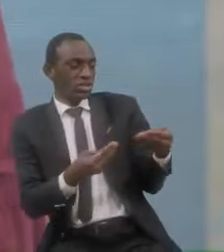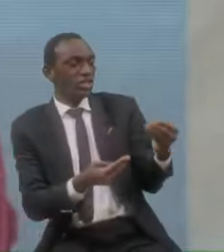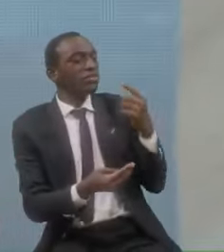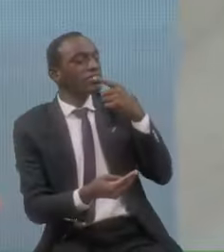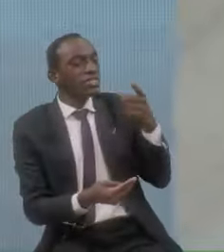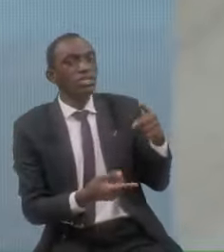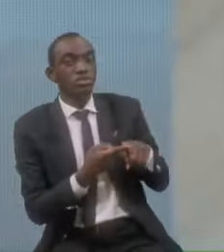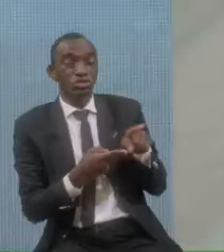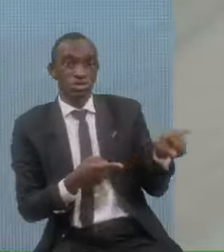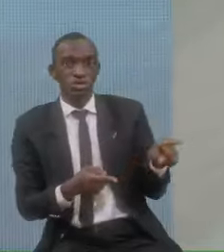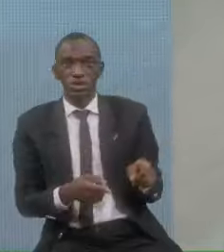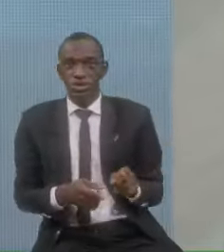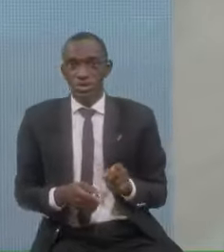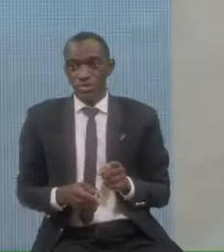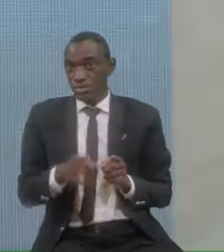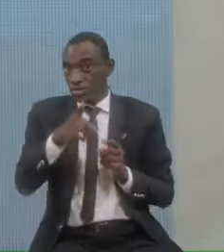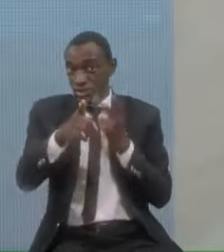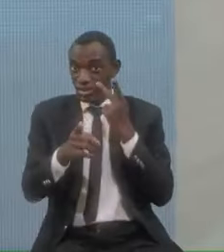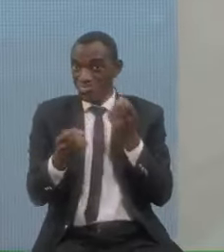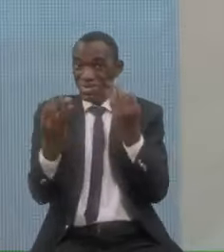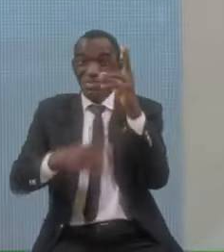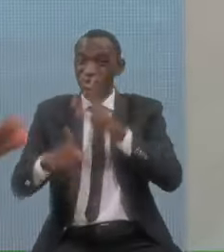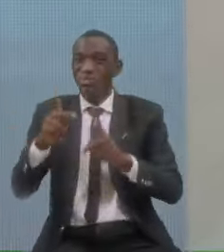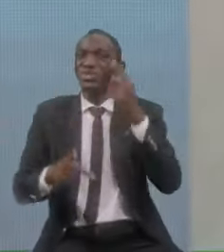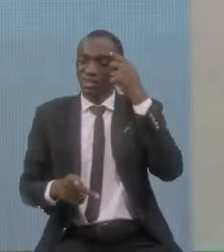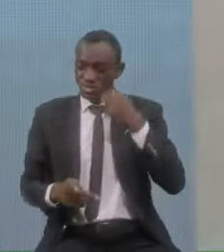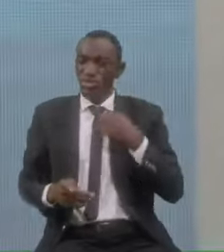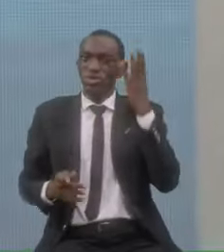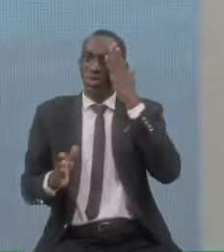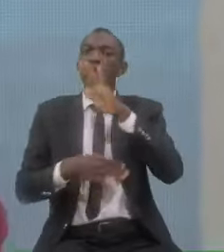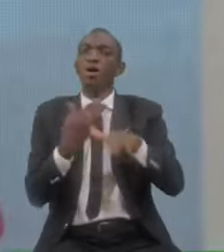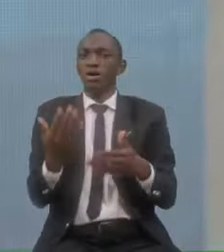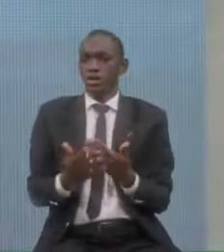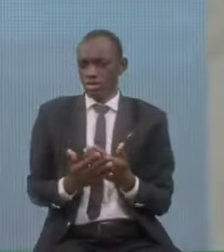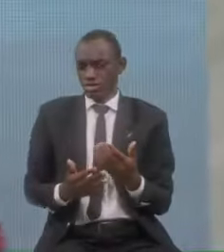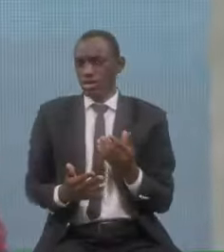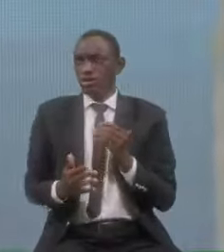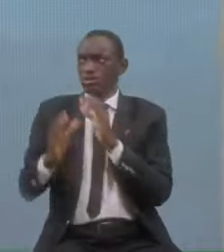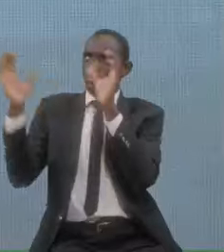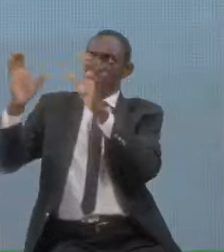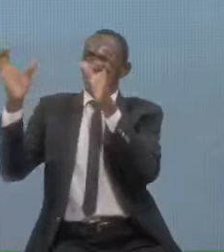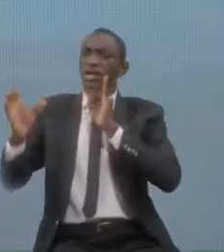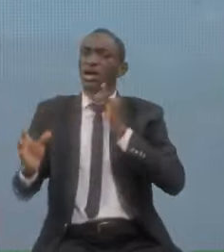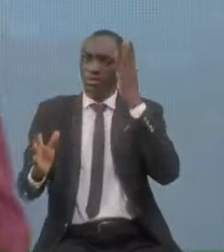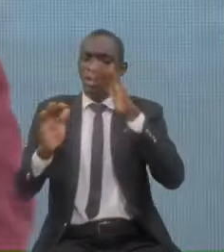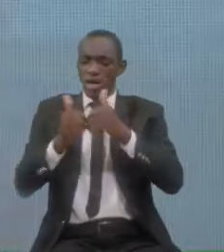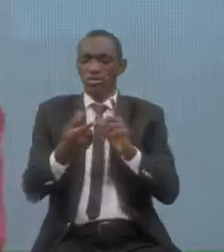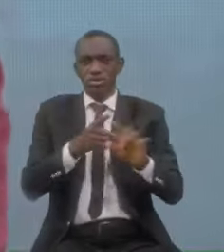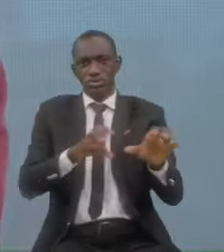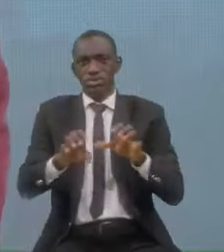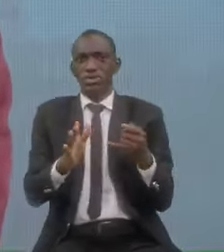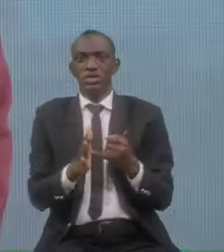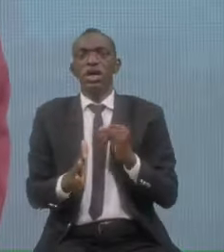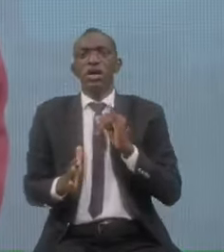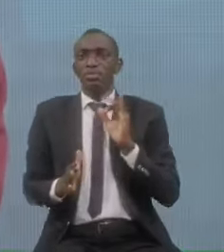they've known everything. Holding a crusade, I know how to do that. Oh, how to preach, I know